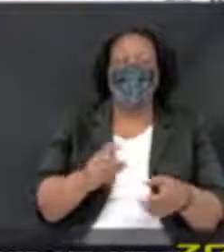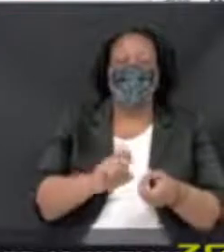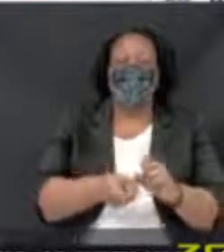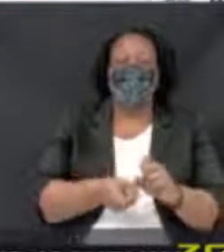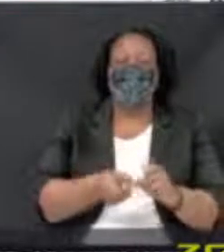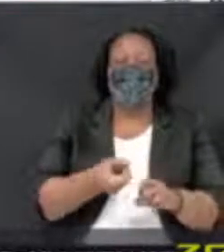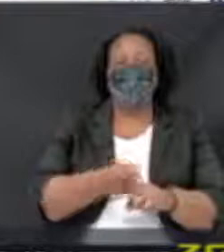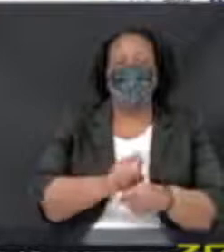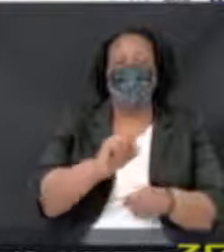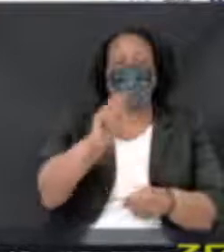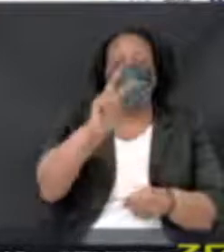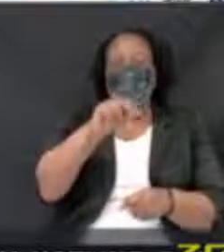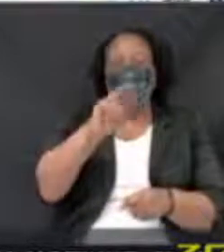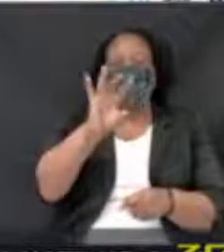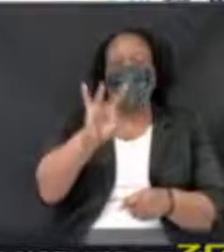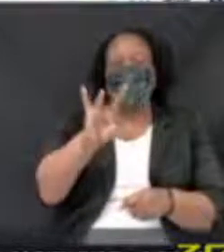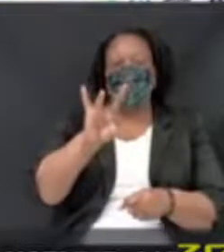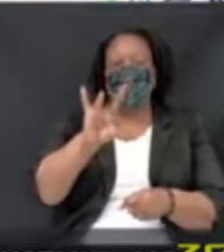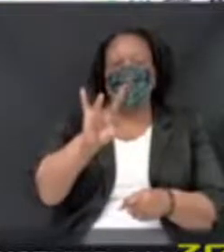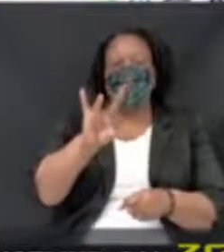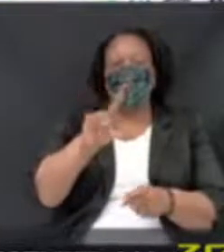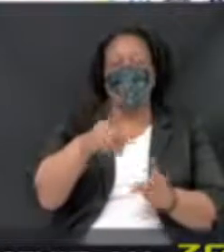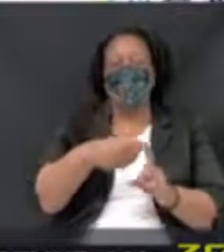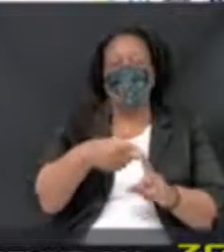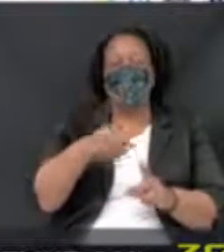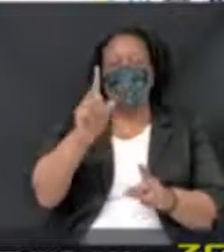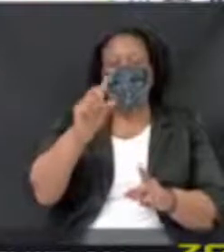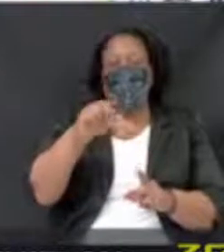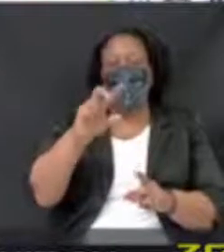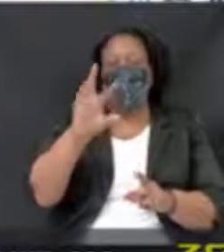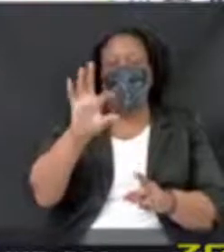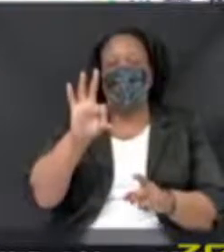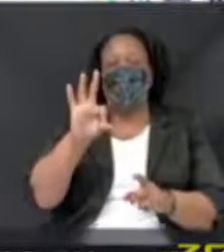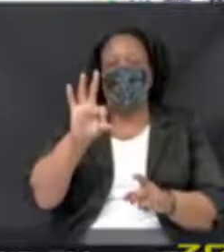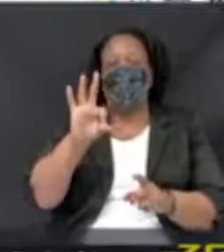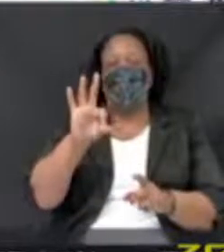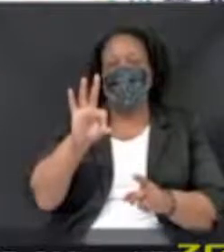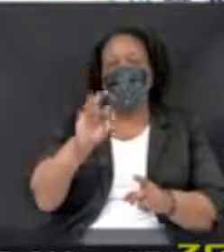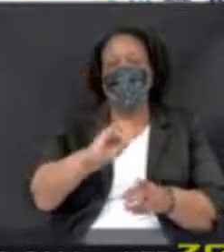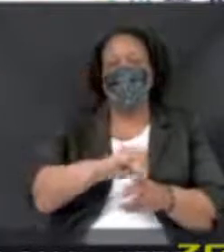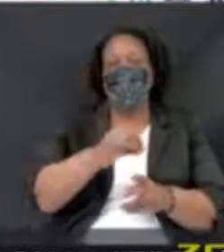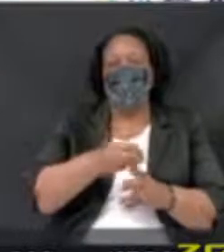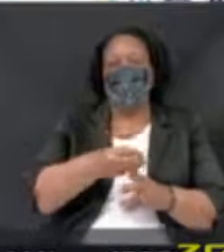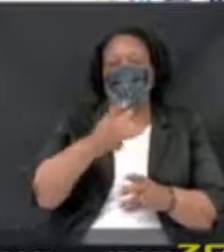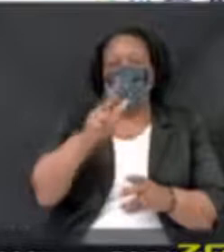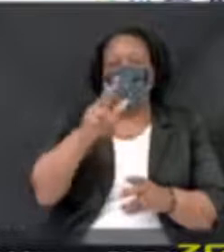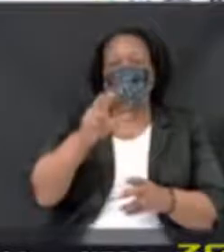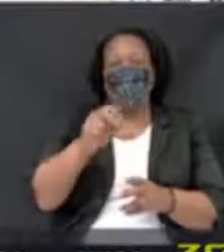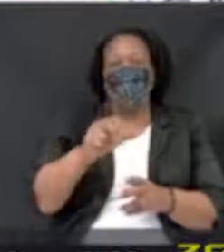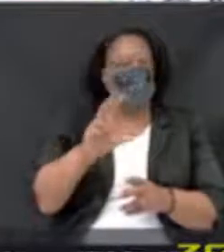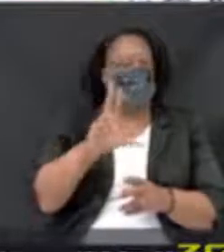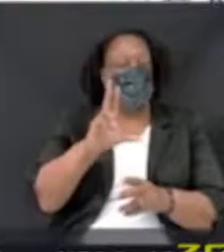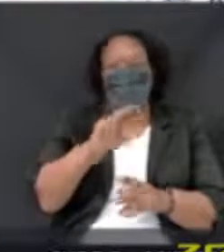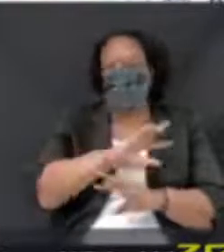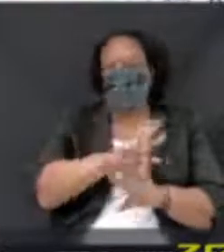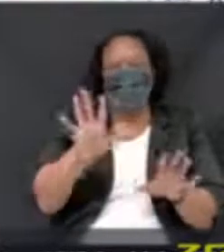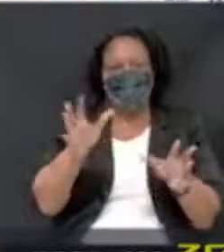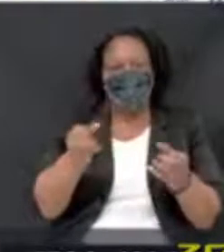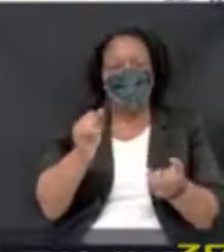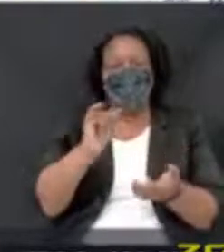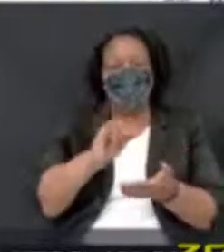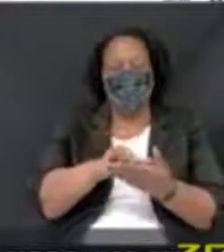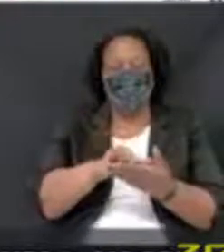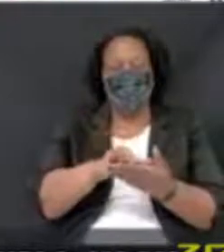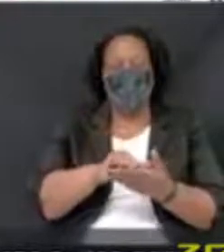can't choose who we're going to sacrifice to COVID-19. And so we need to make sure that everyone gets the best